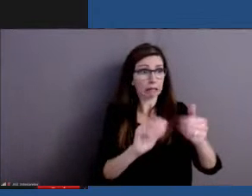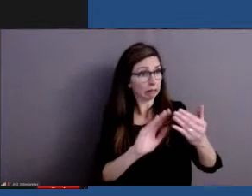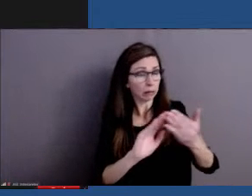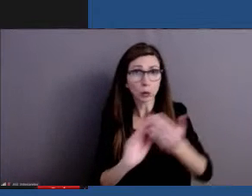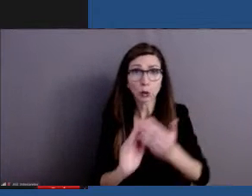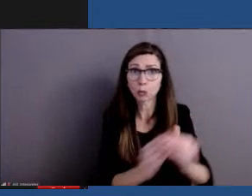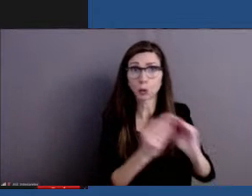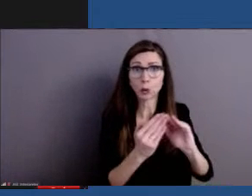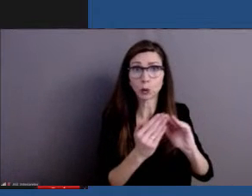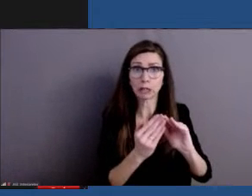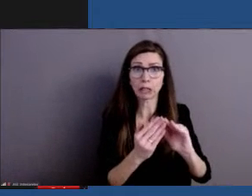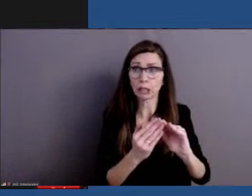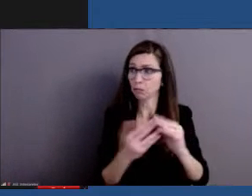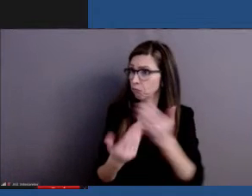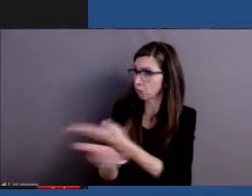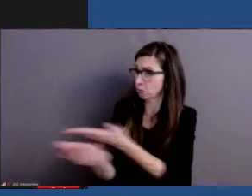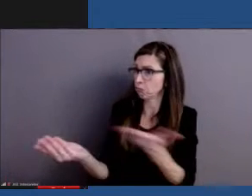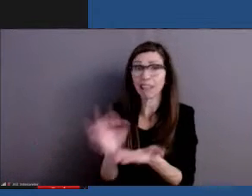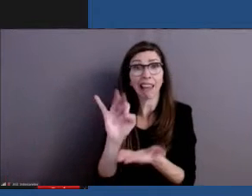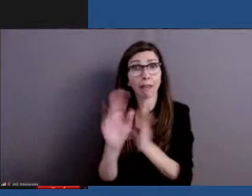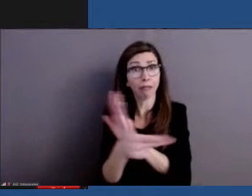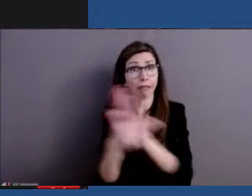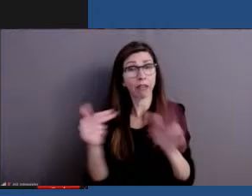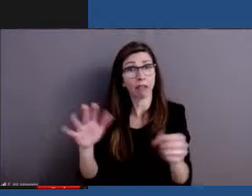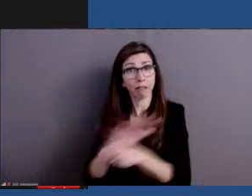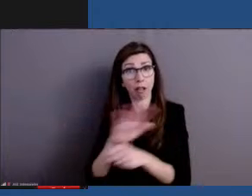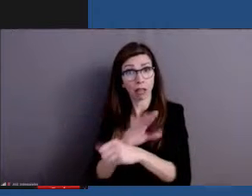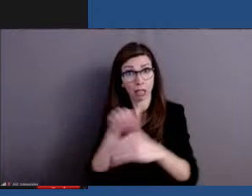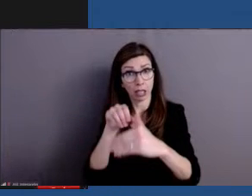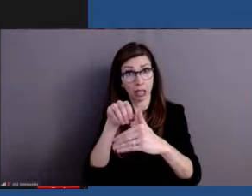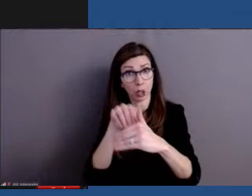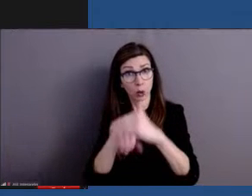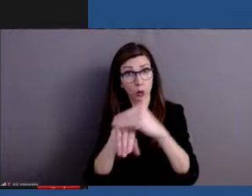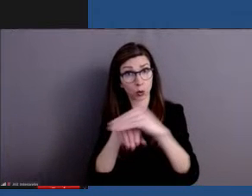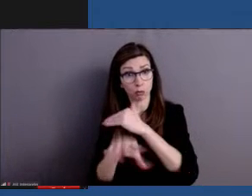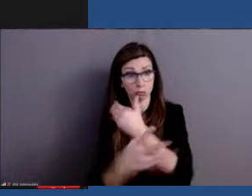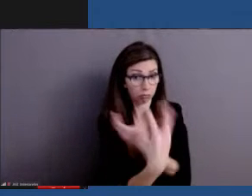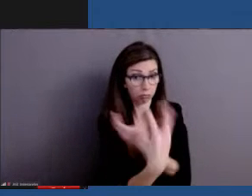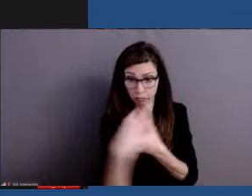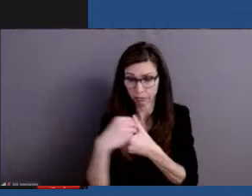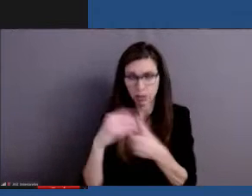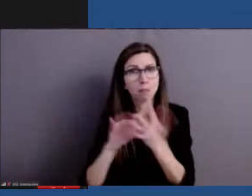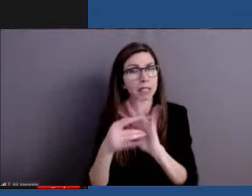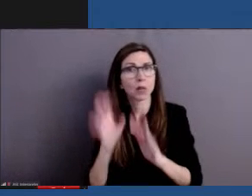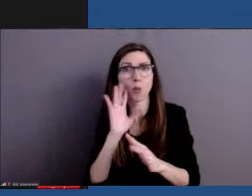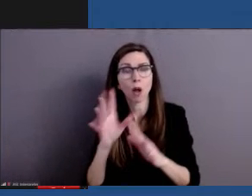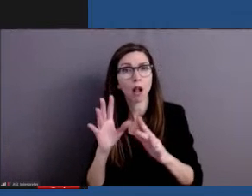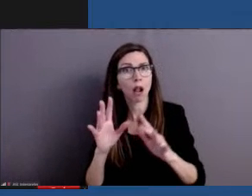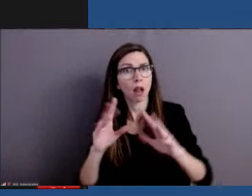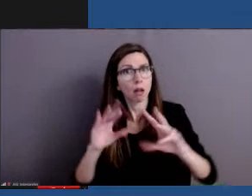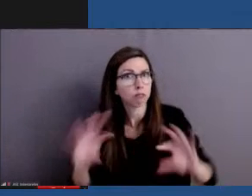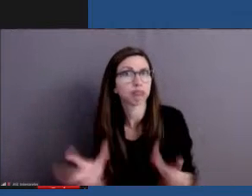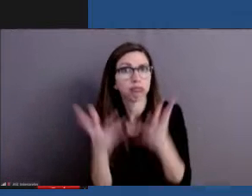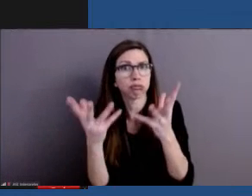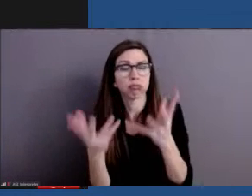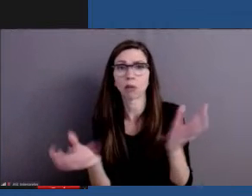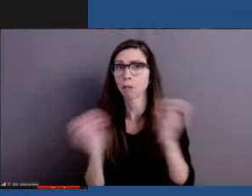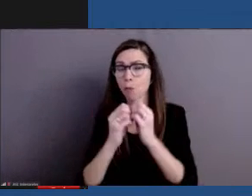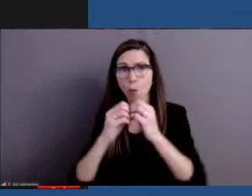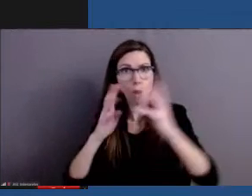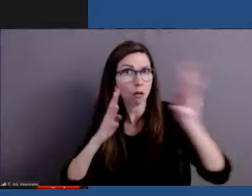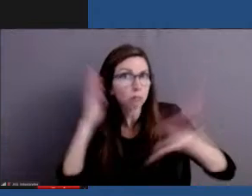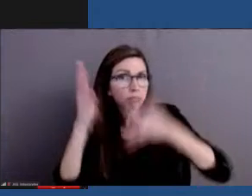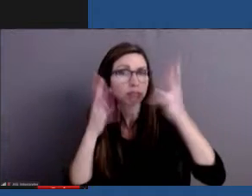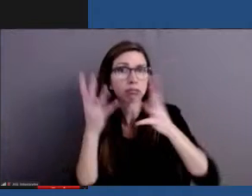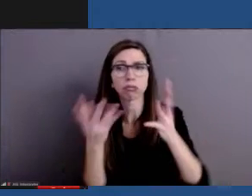fully inclusive is more innovative, is more prosperous, and I think ultimately